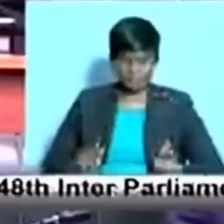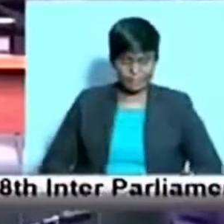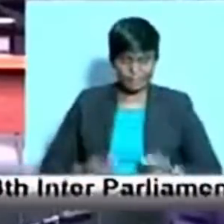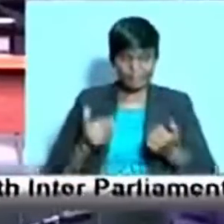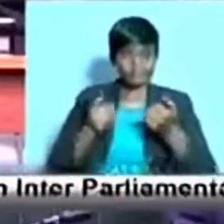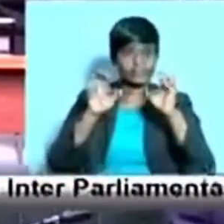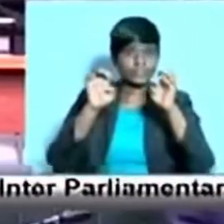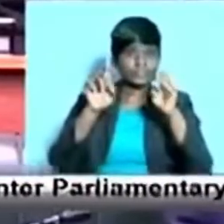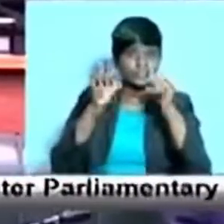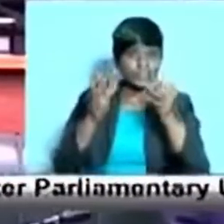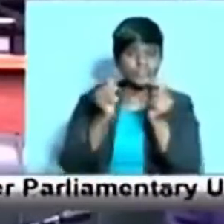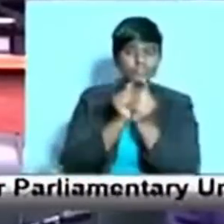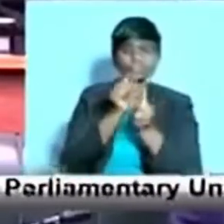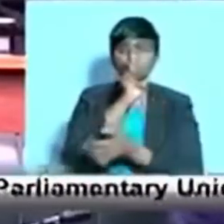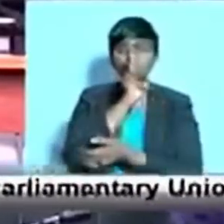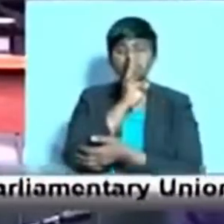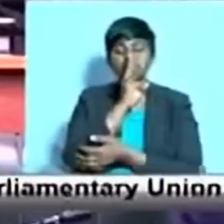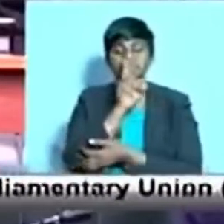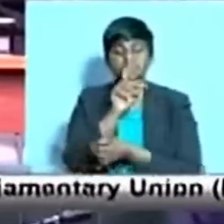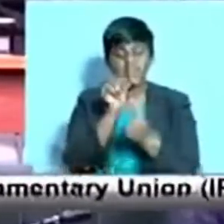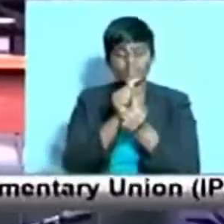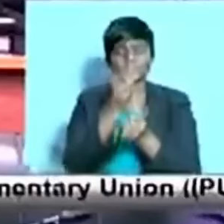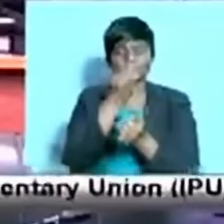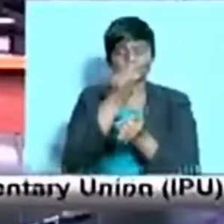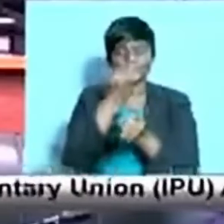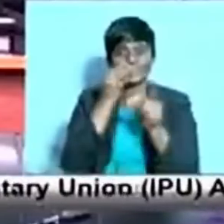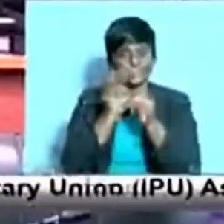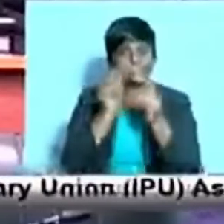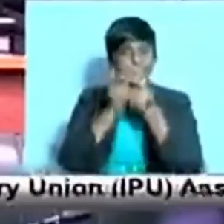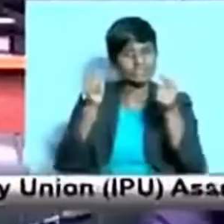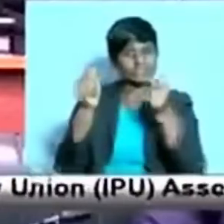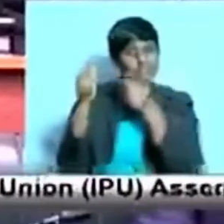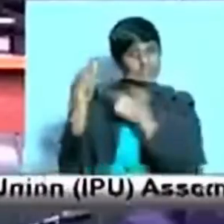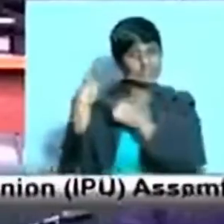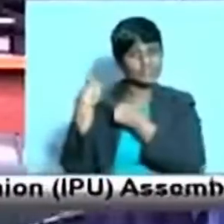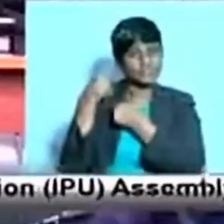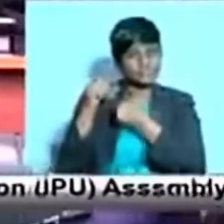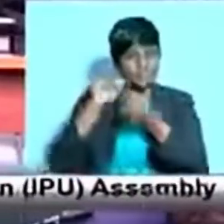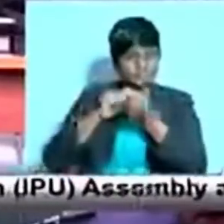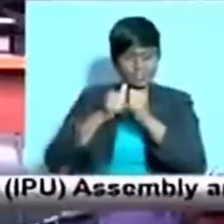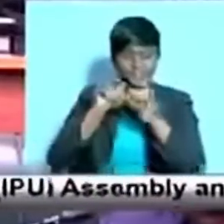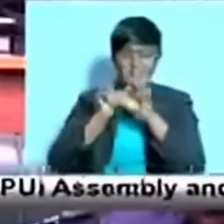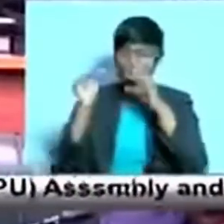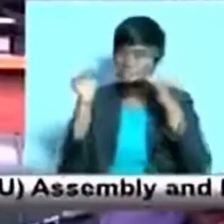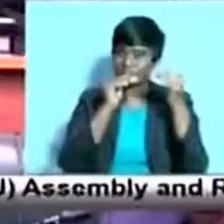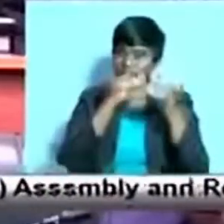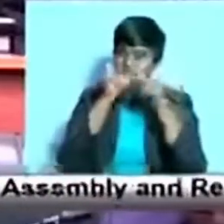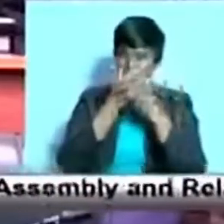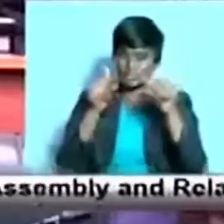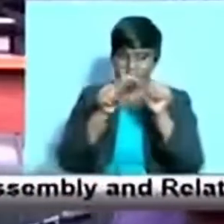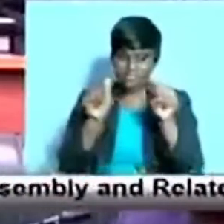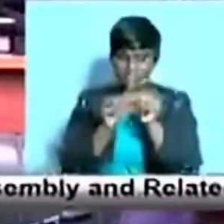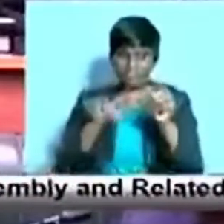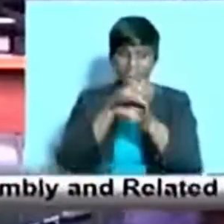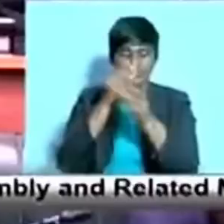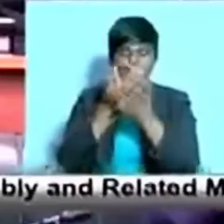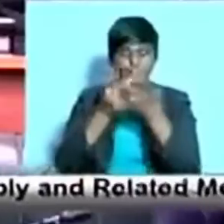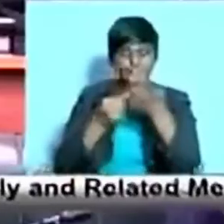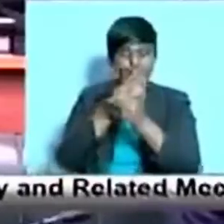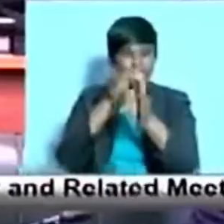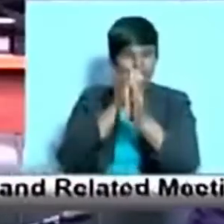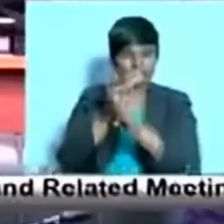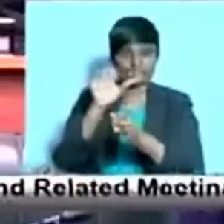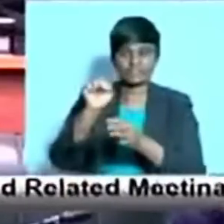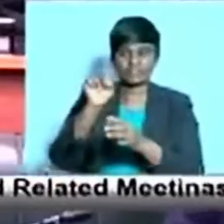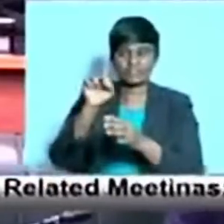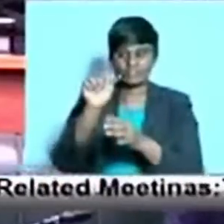education, water, and food is a huge challenge in conflict areas. All these speak directly to the